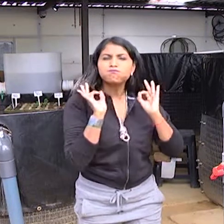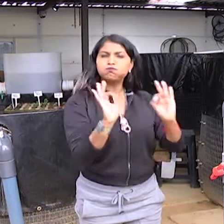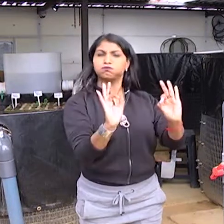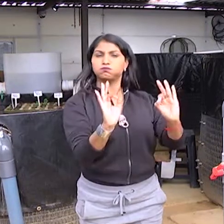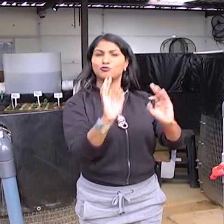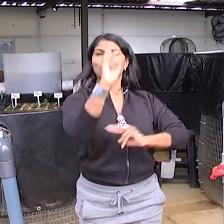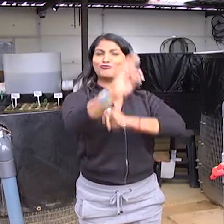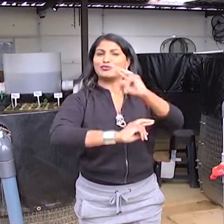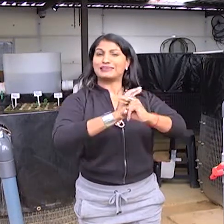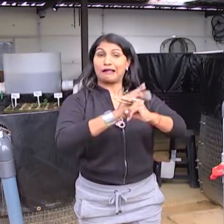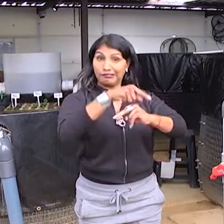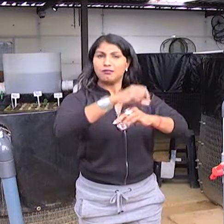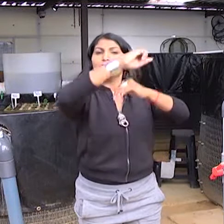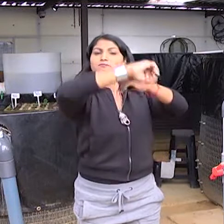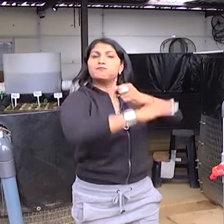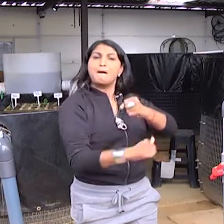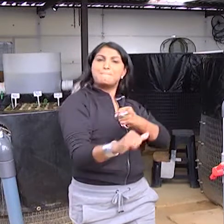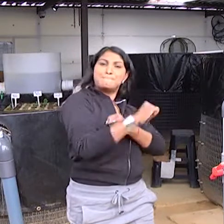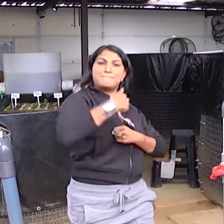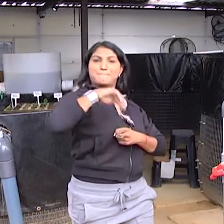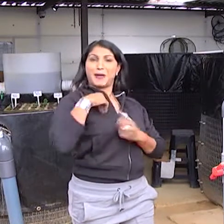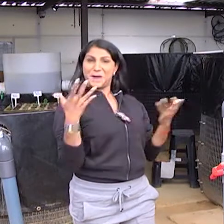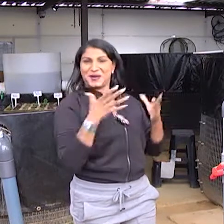The water is then sent back to the fish tanks.